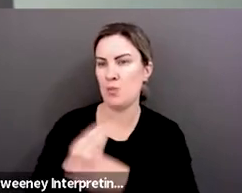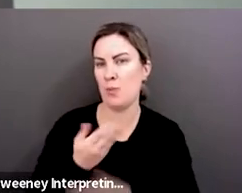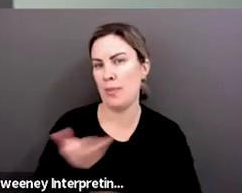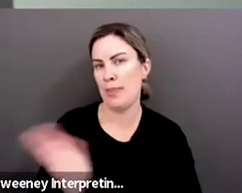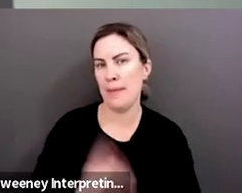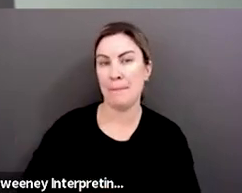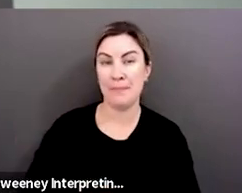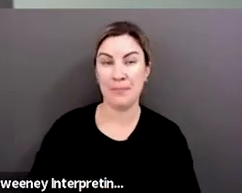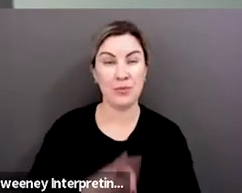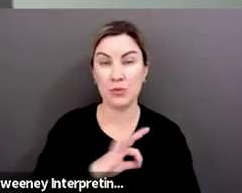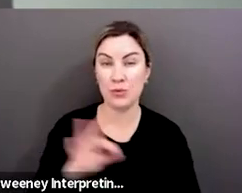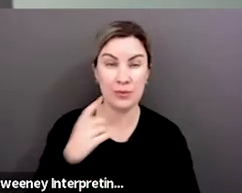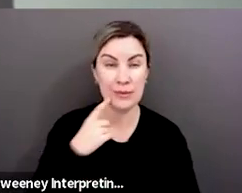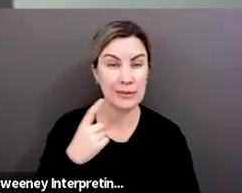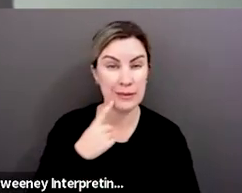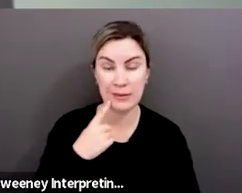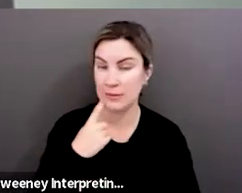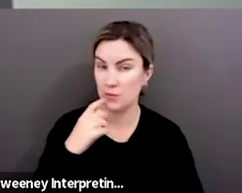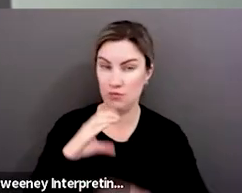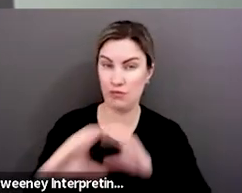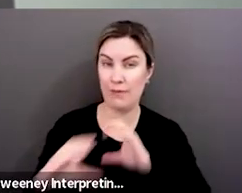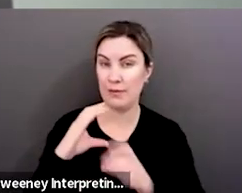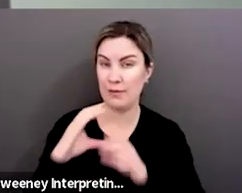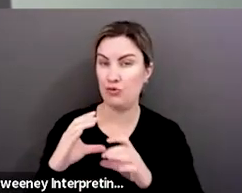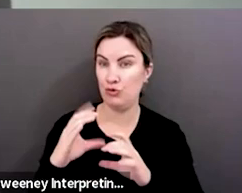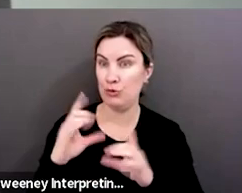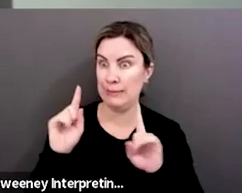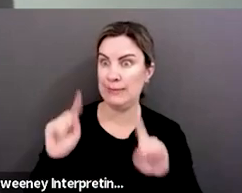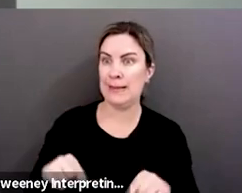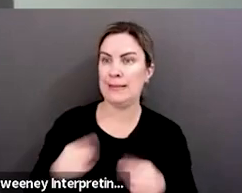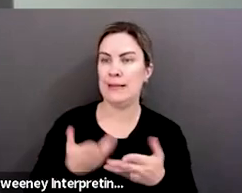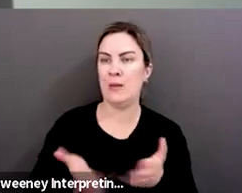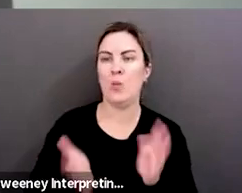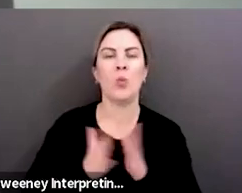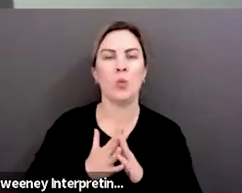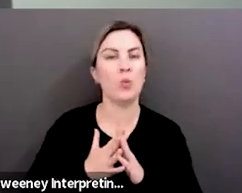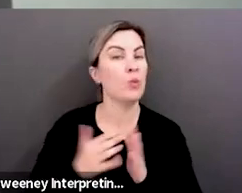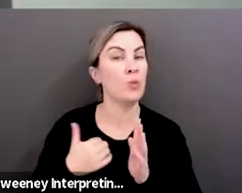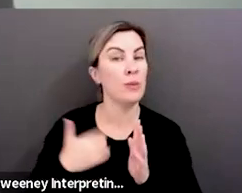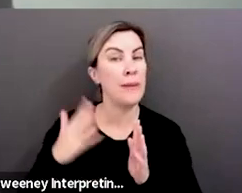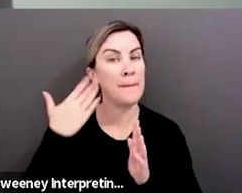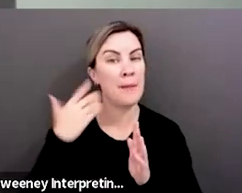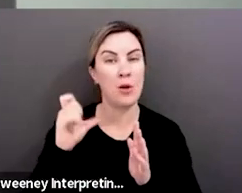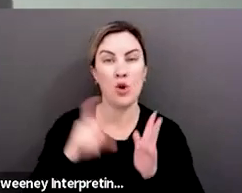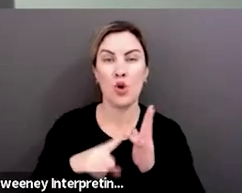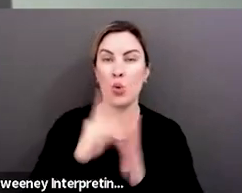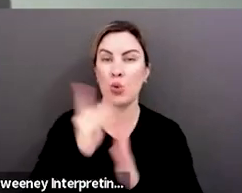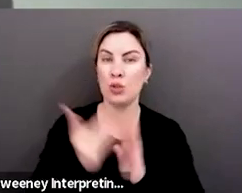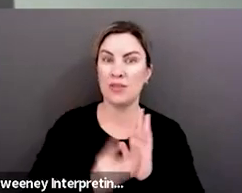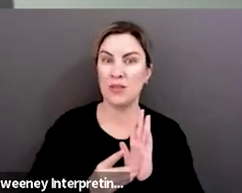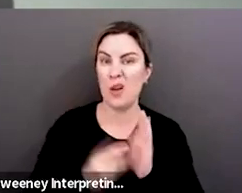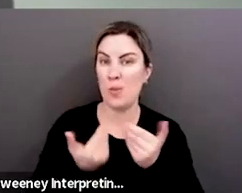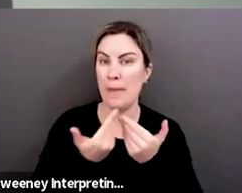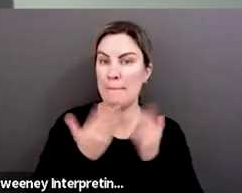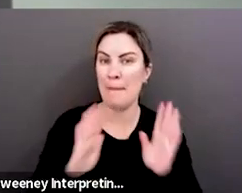a conversation. I remember when we were co-designing this tool and we were going out in the community with some public health nurses to have these conversations